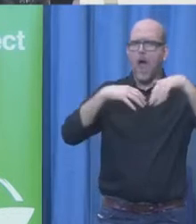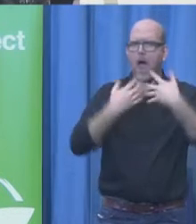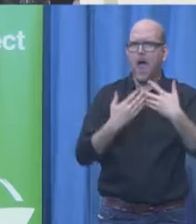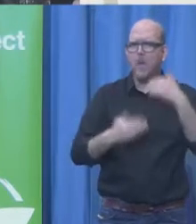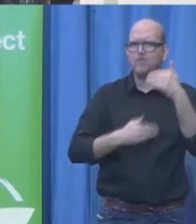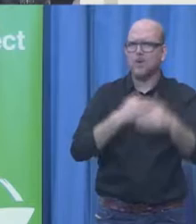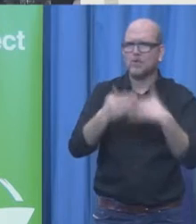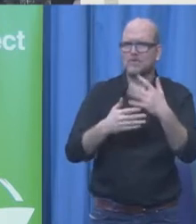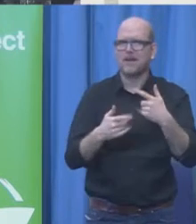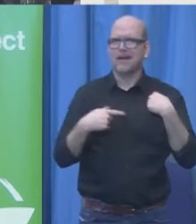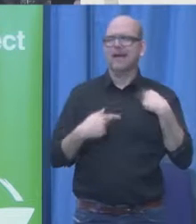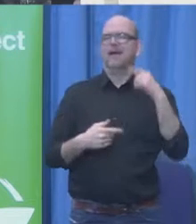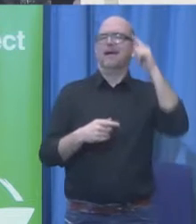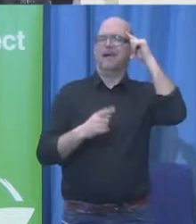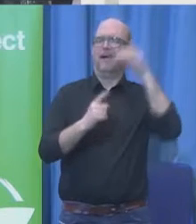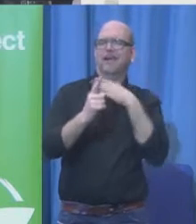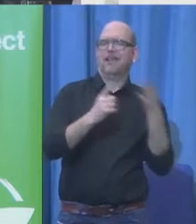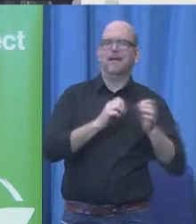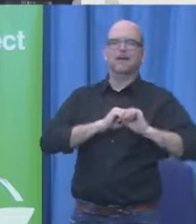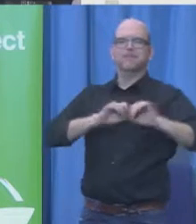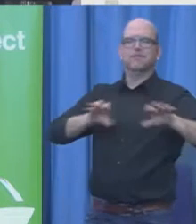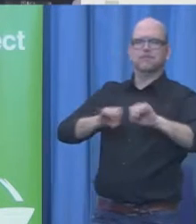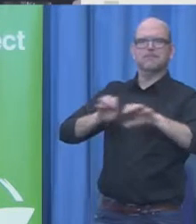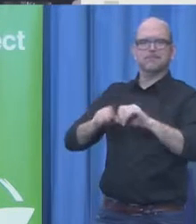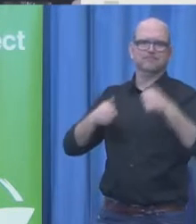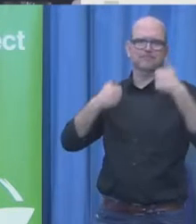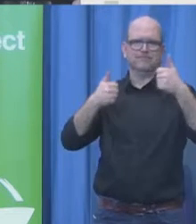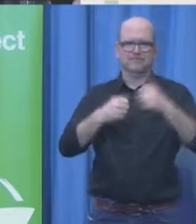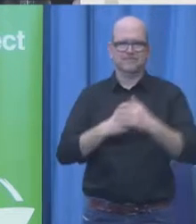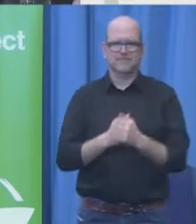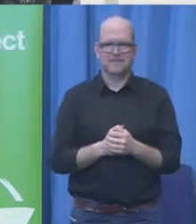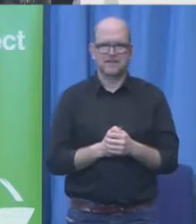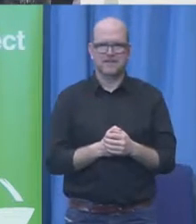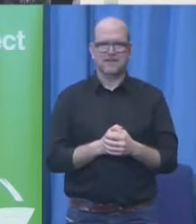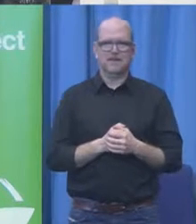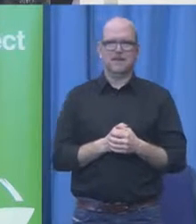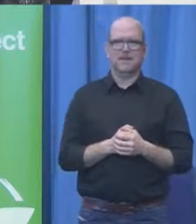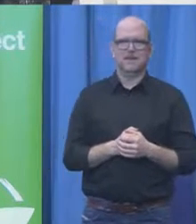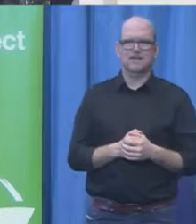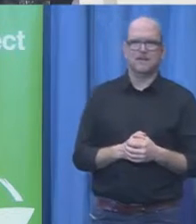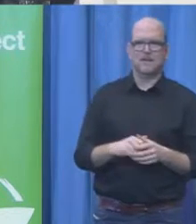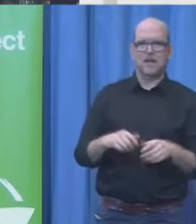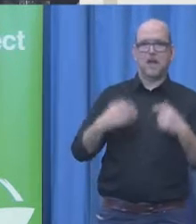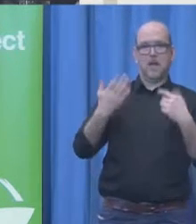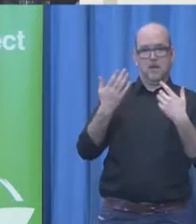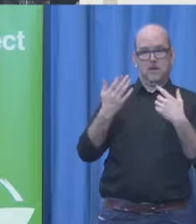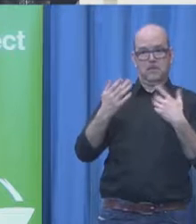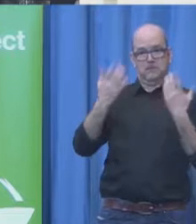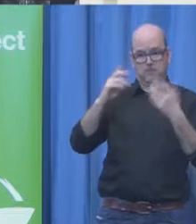I see the opportunities and challenges that are out there rather than the difficulties